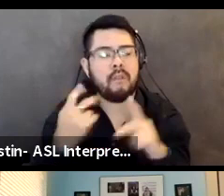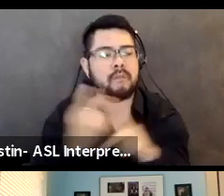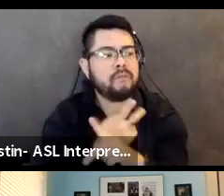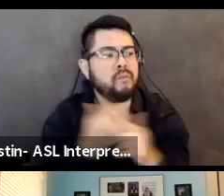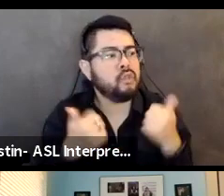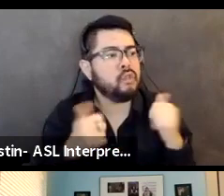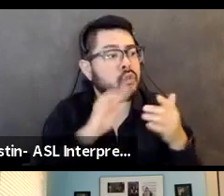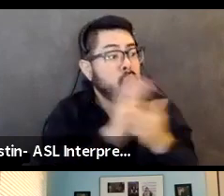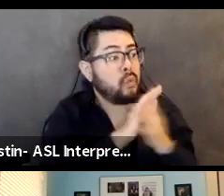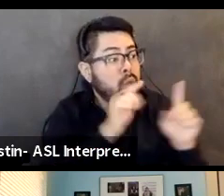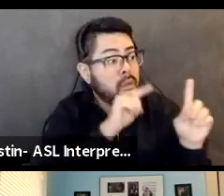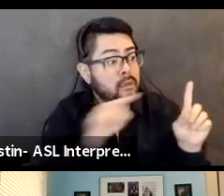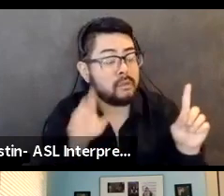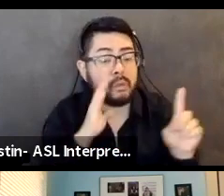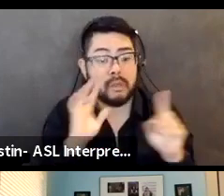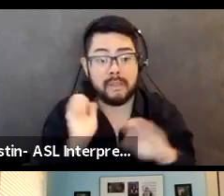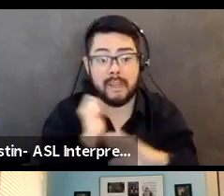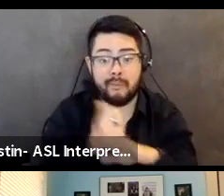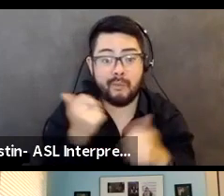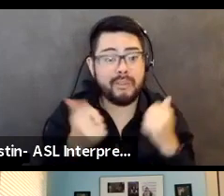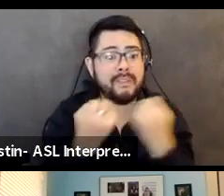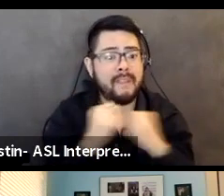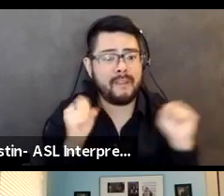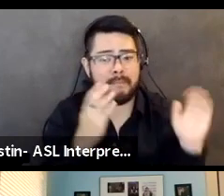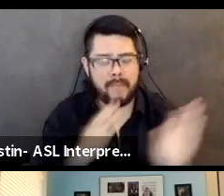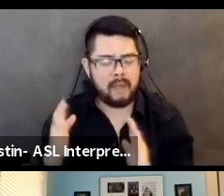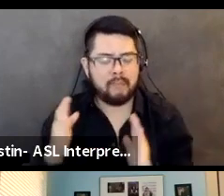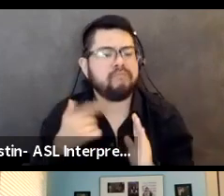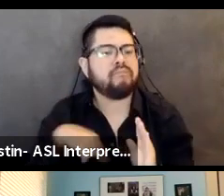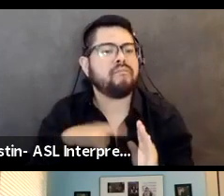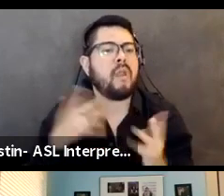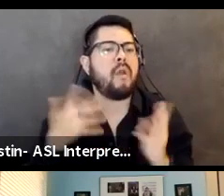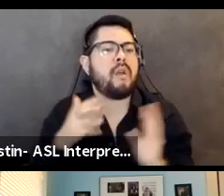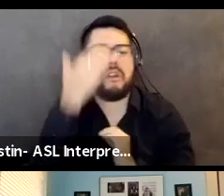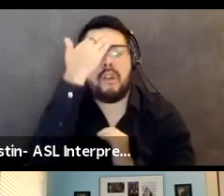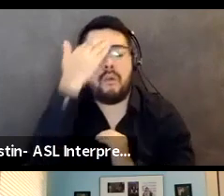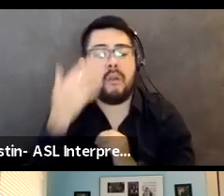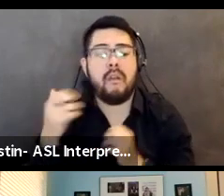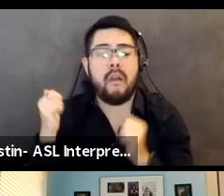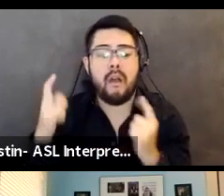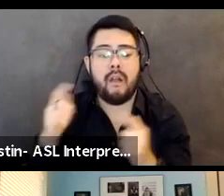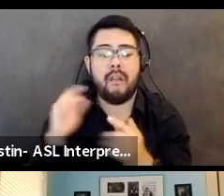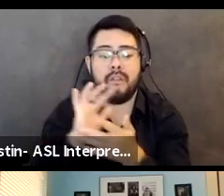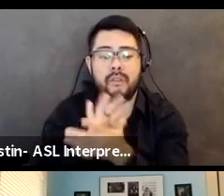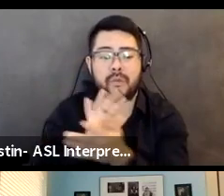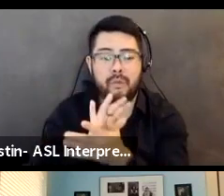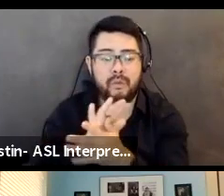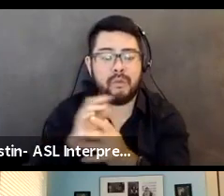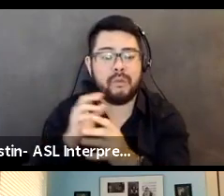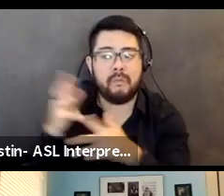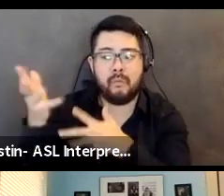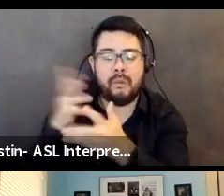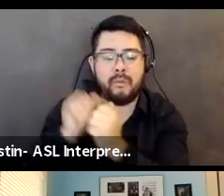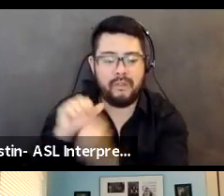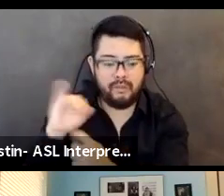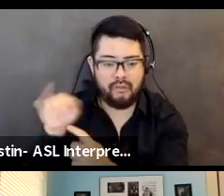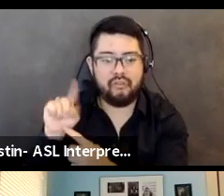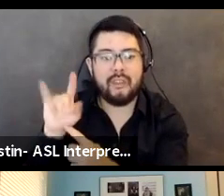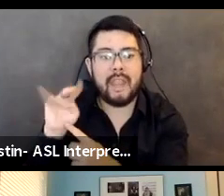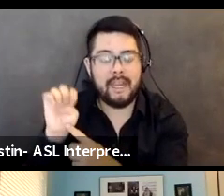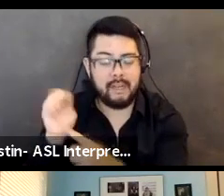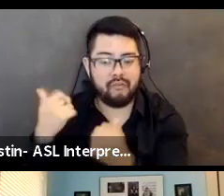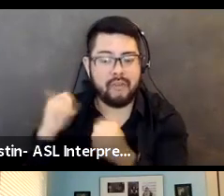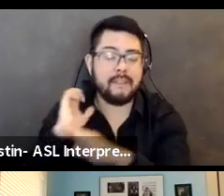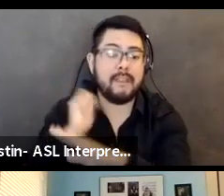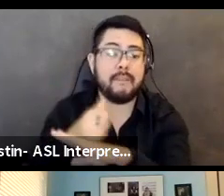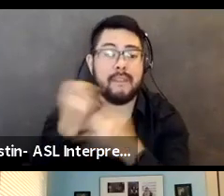on a safety plan to jadin's point we know that every single school works with jay dean's team and works locally to make sure that there is a safety plan in place and